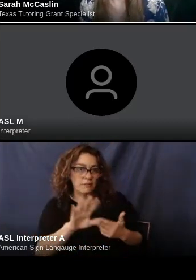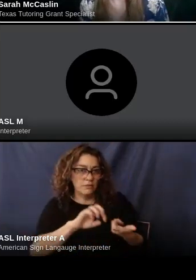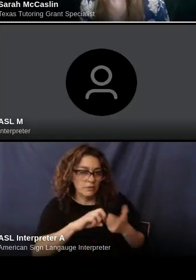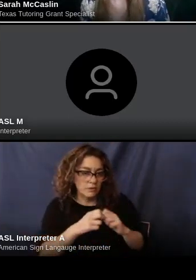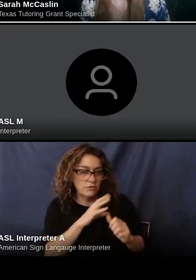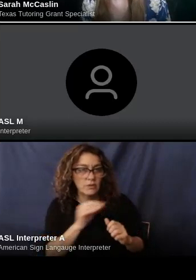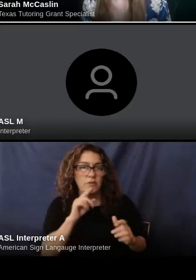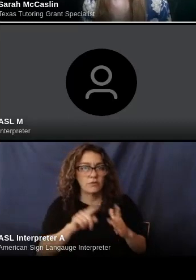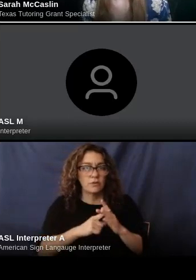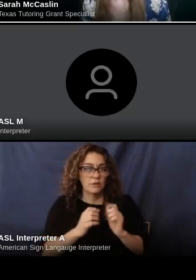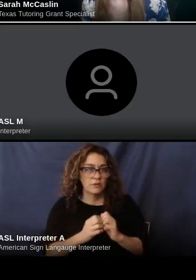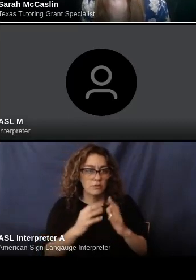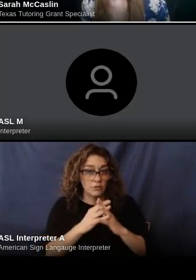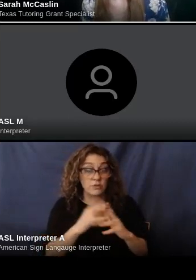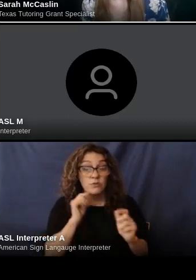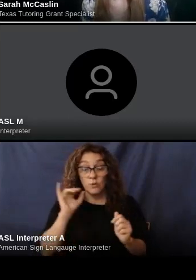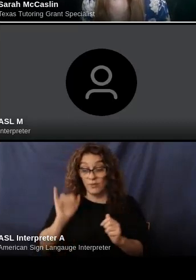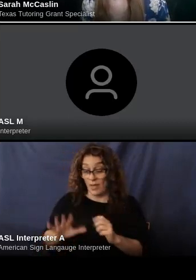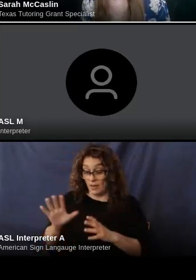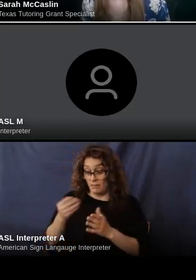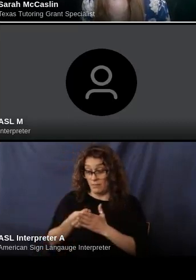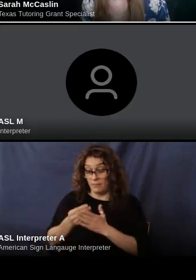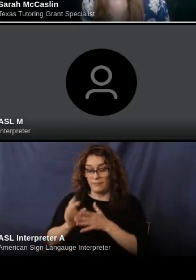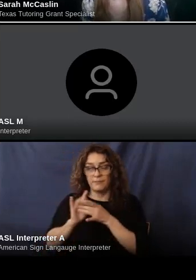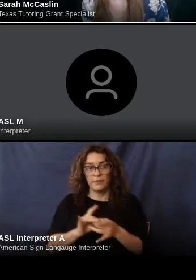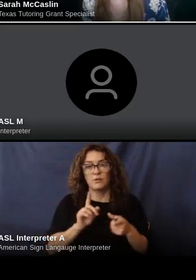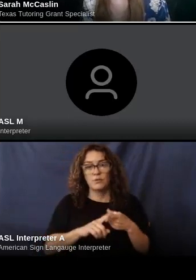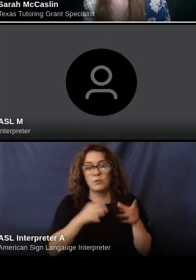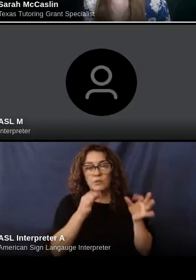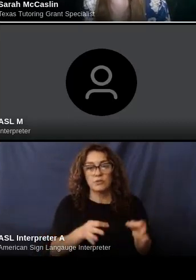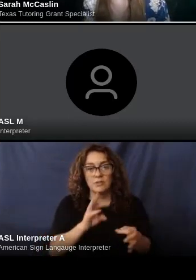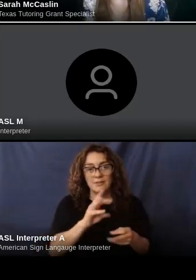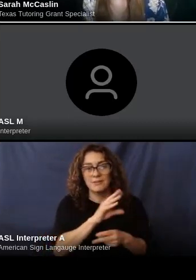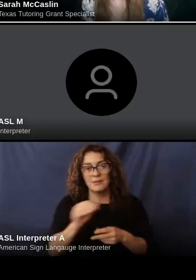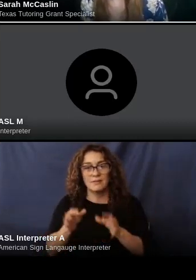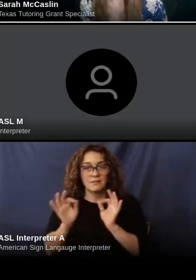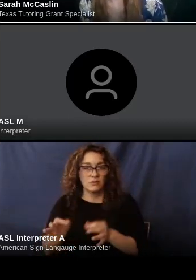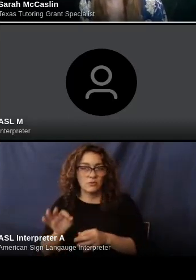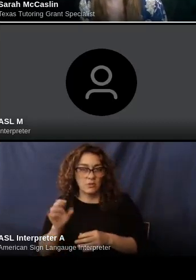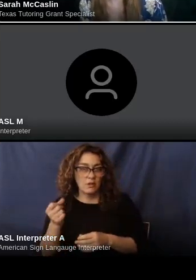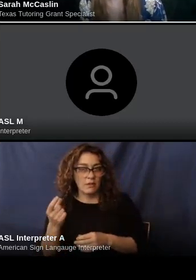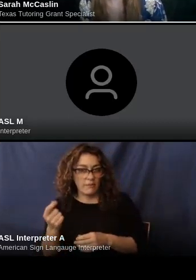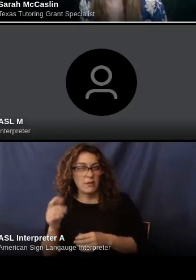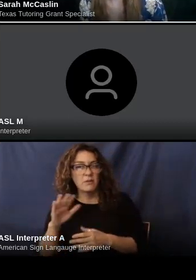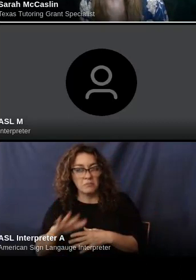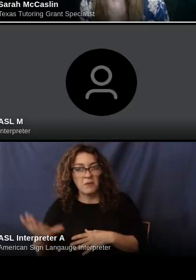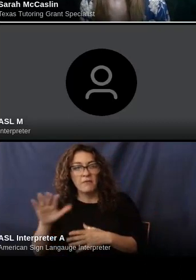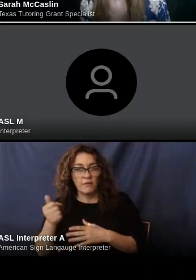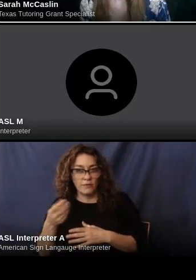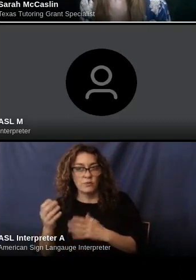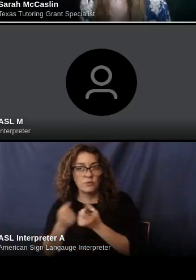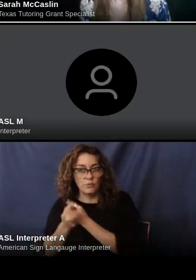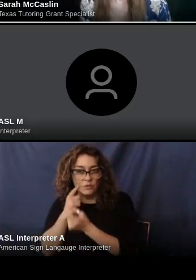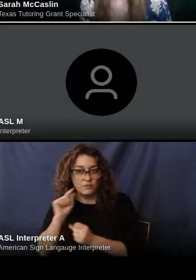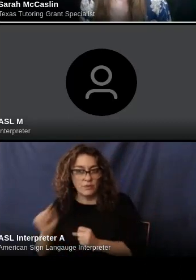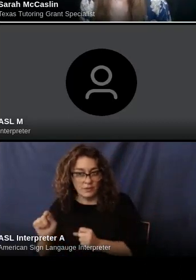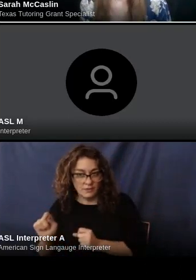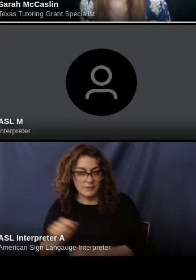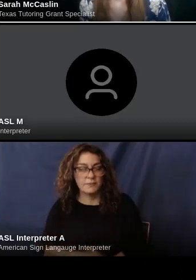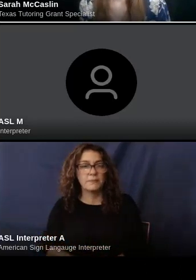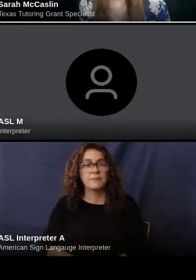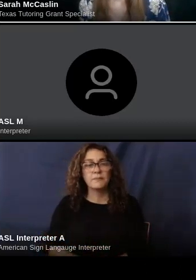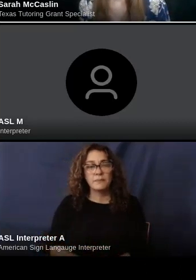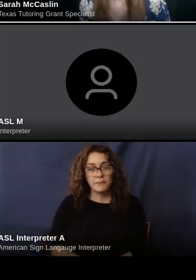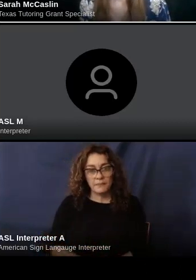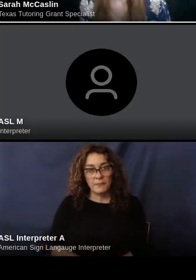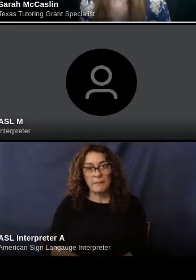both Decision 6 and now that Decision 11 has kind of entered the playing field, there's some supports there as well. Within